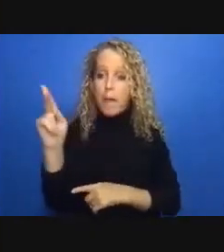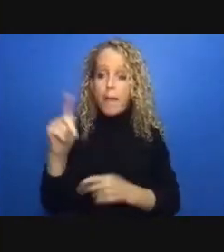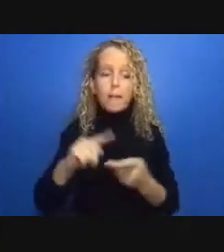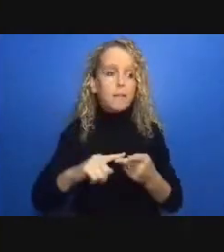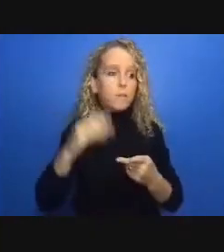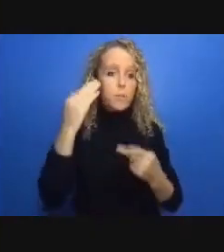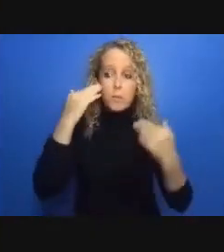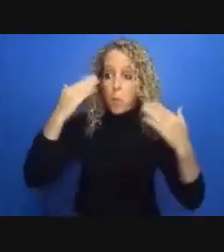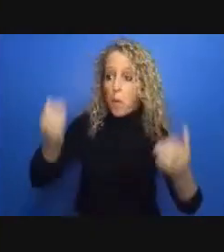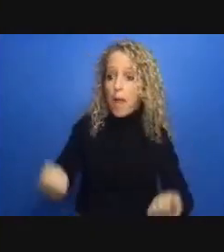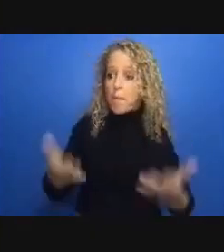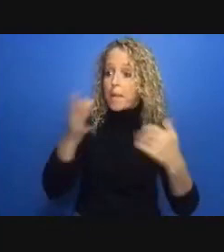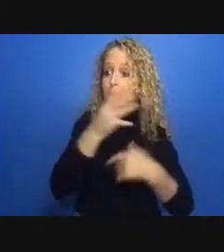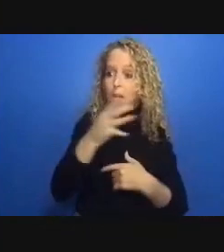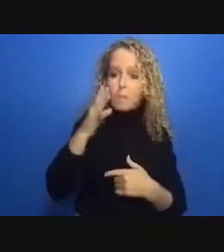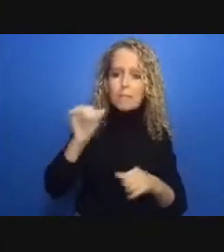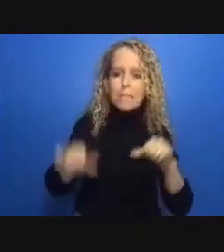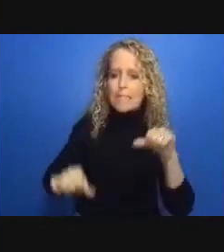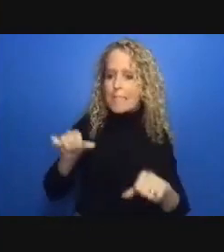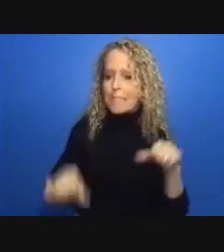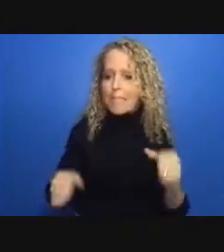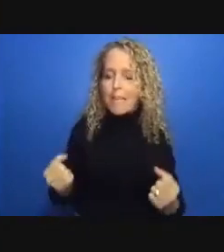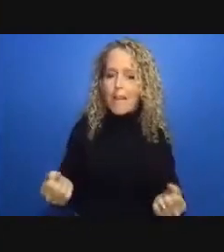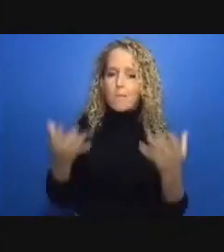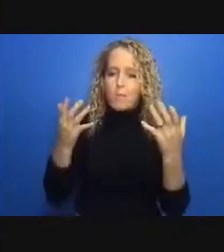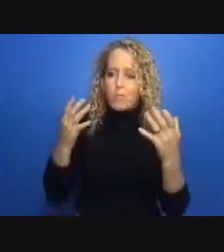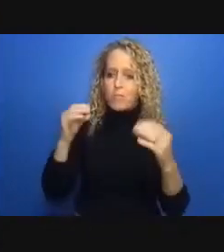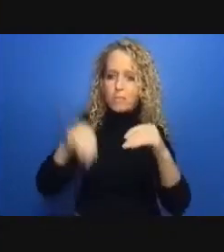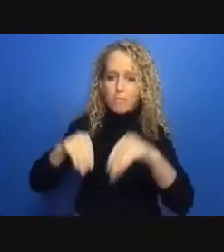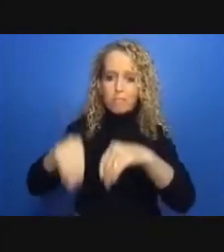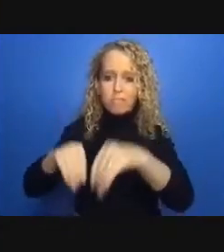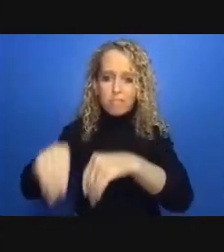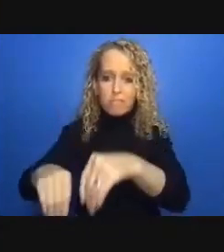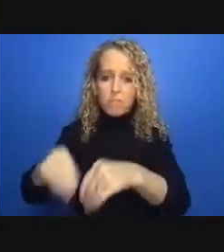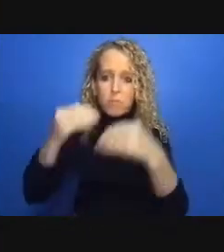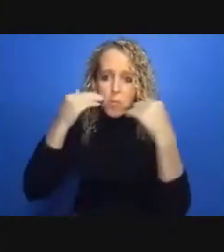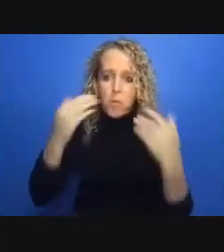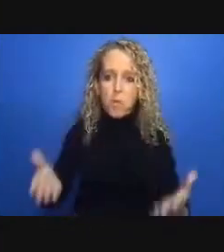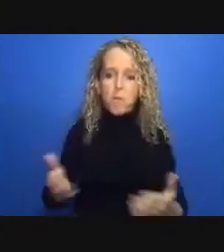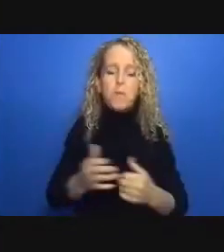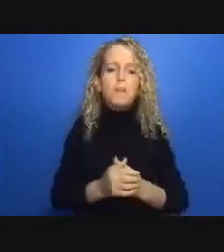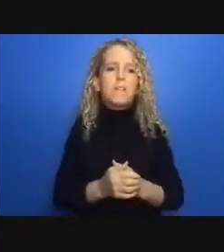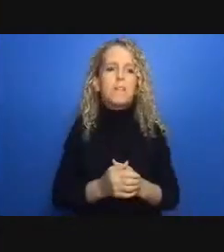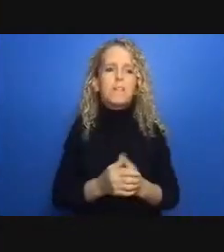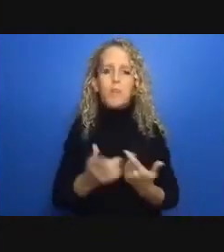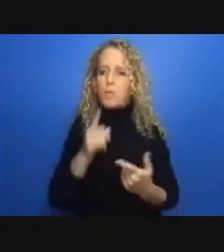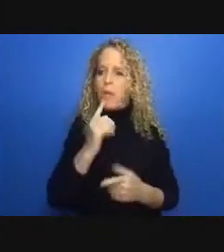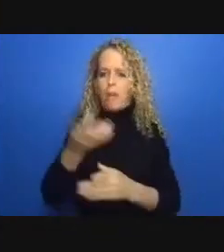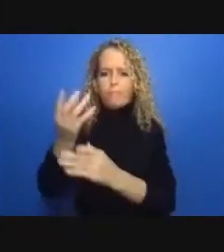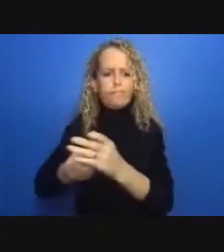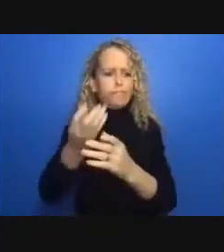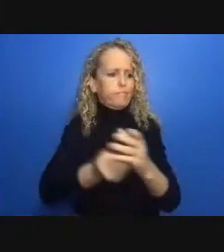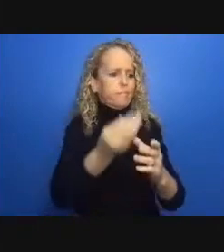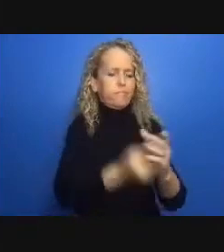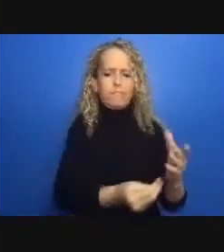unsure of what to plant. So that lack of dependable information made it really hard for people to